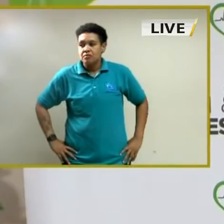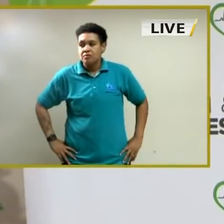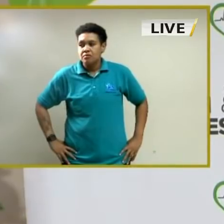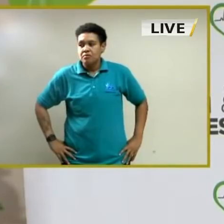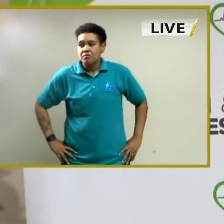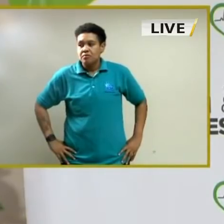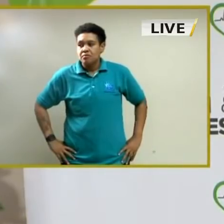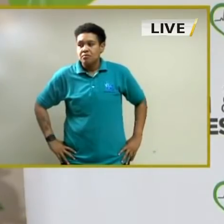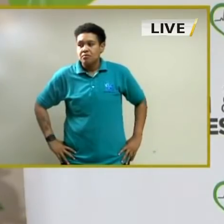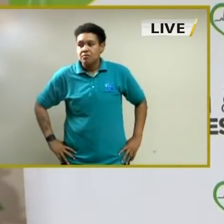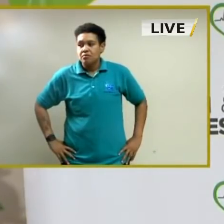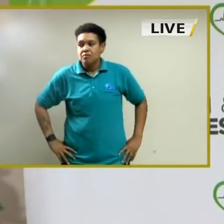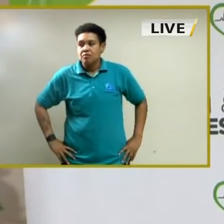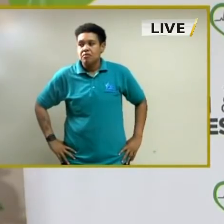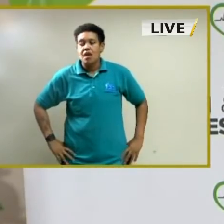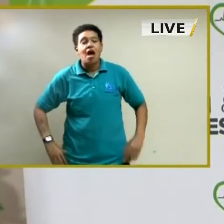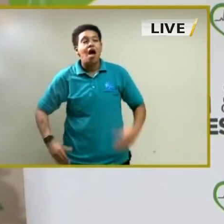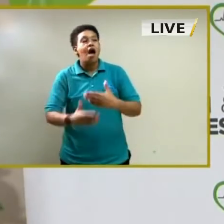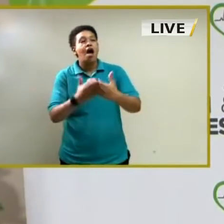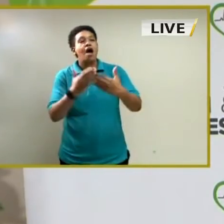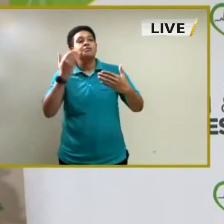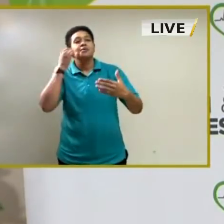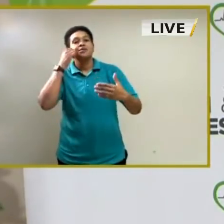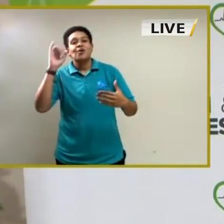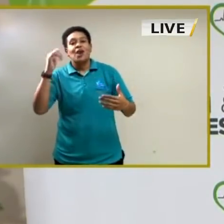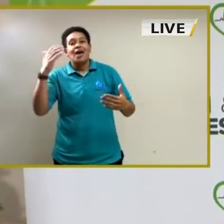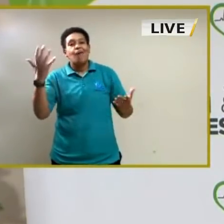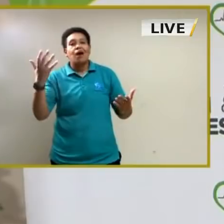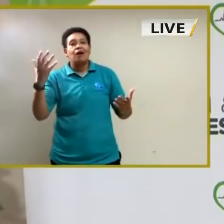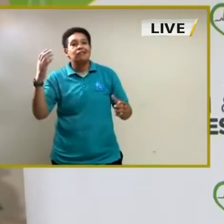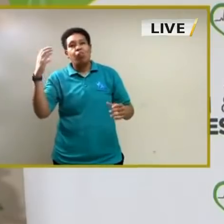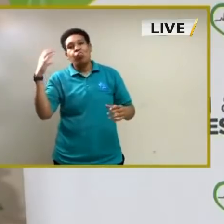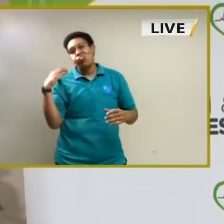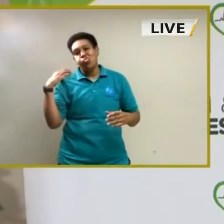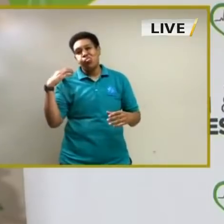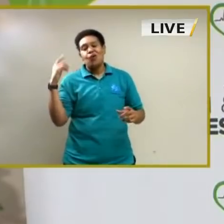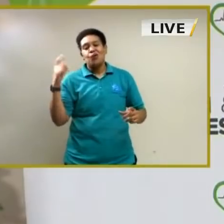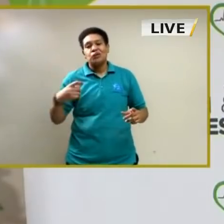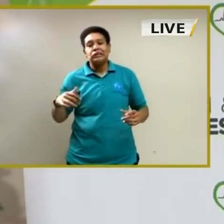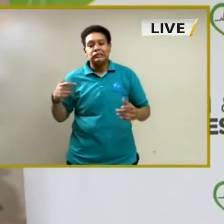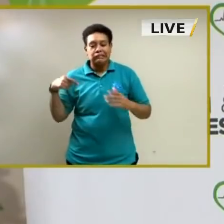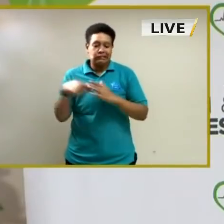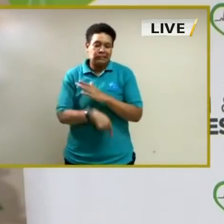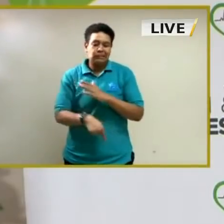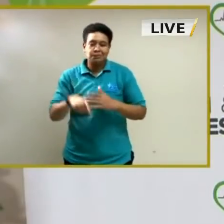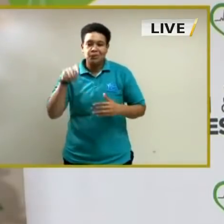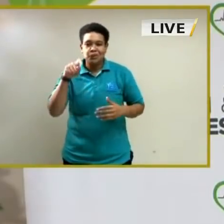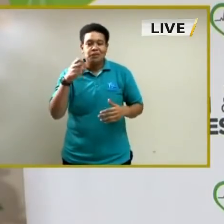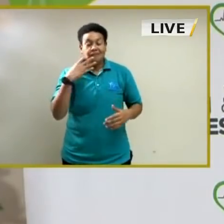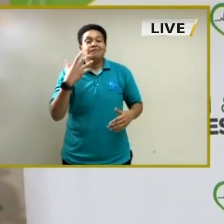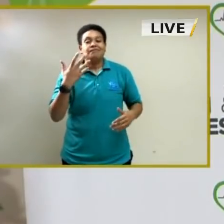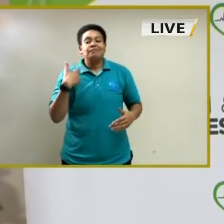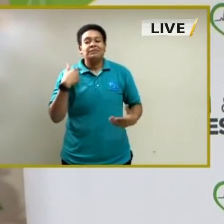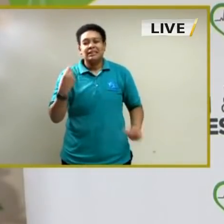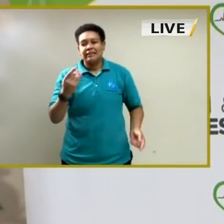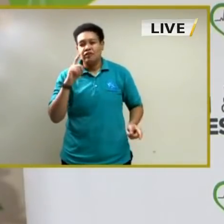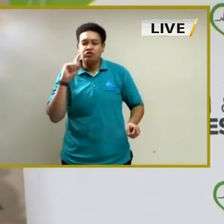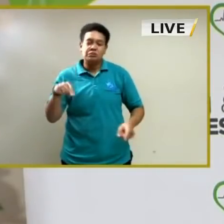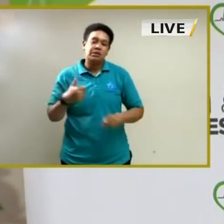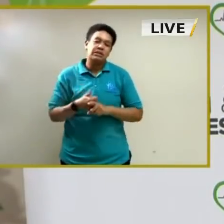that almost sounds like a loaded question, but so let me try to give a response that is going to